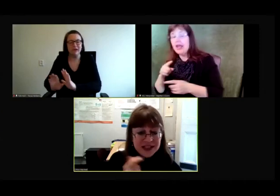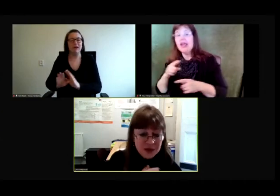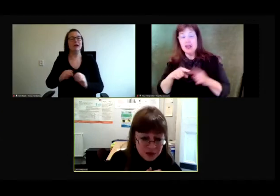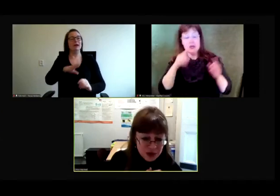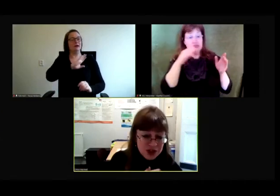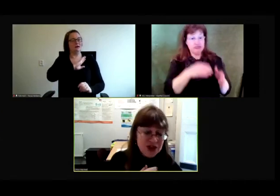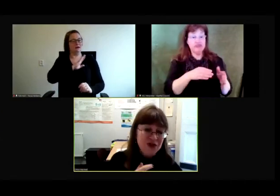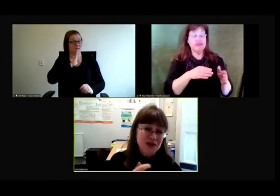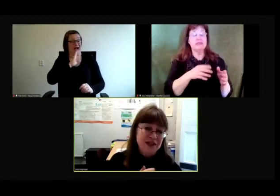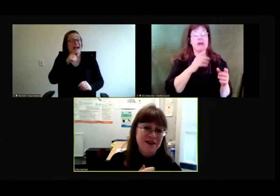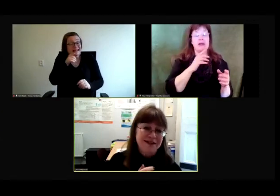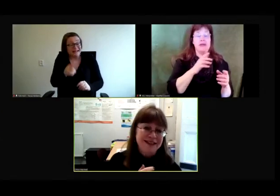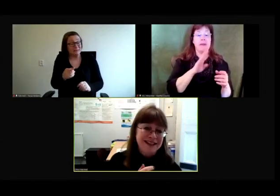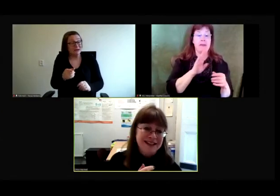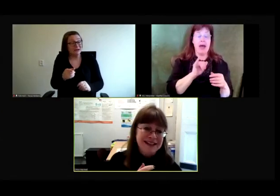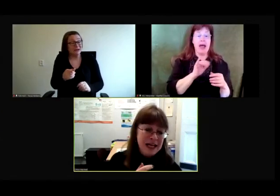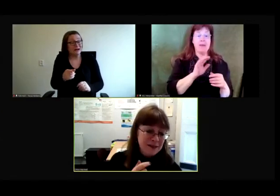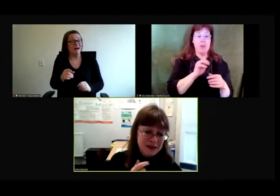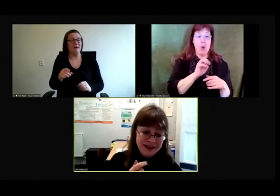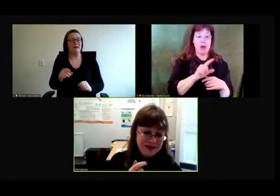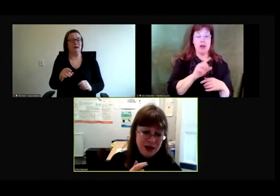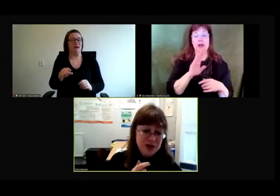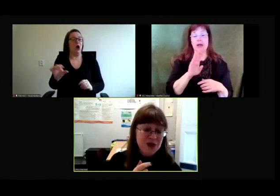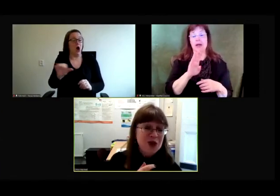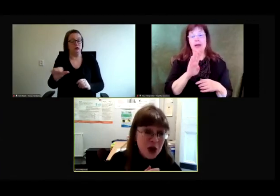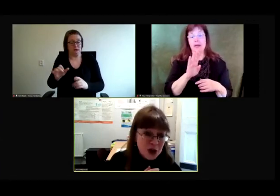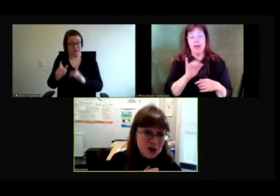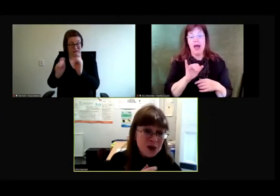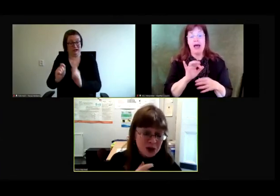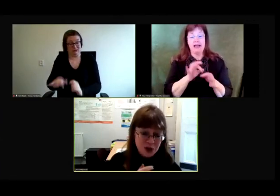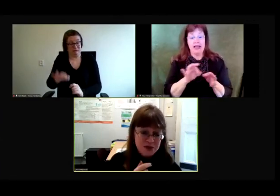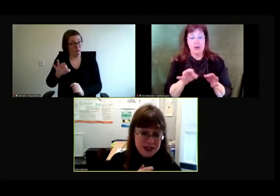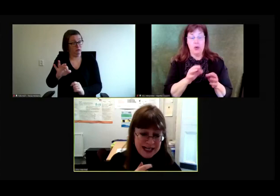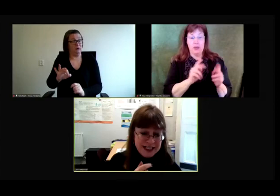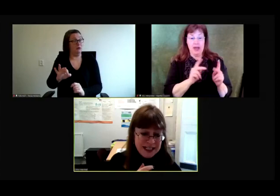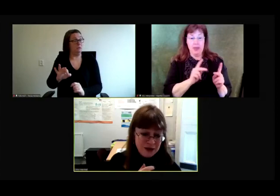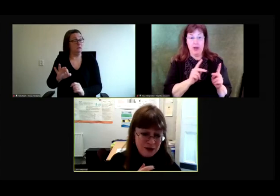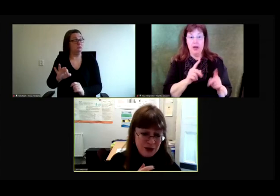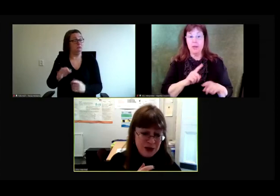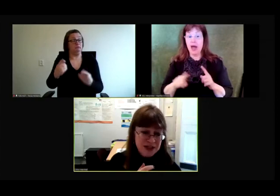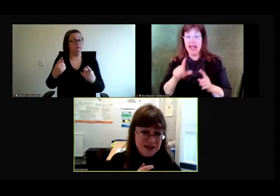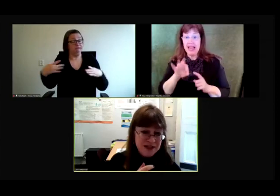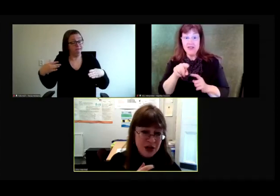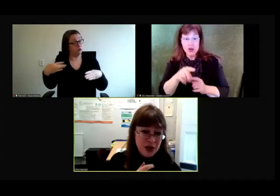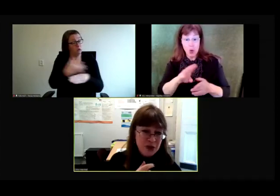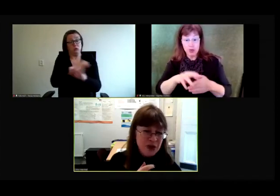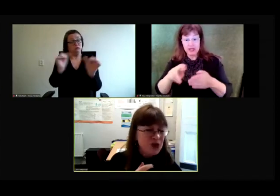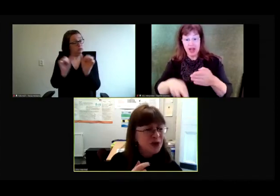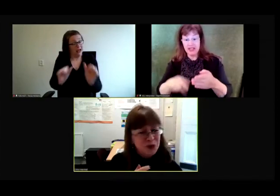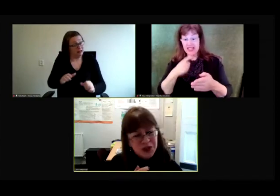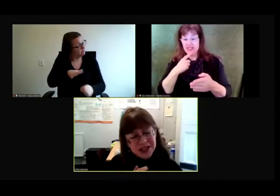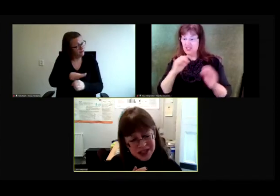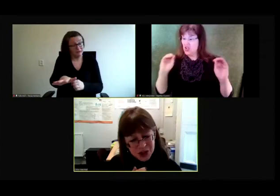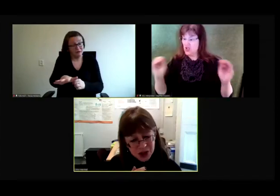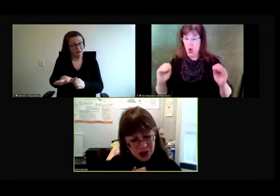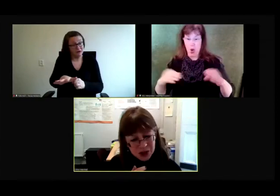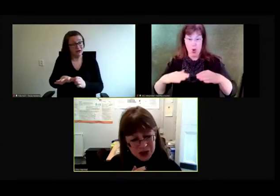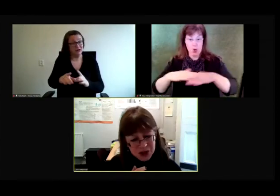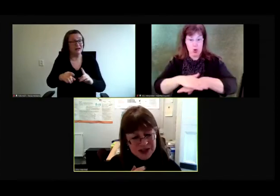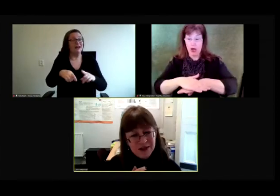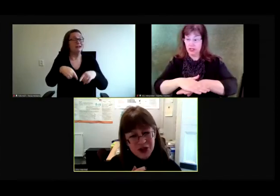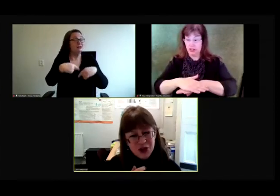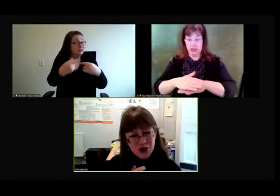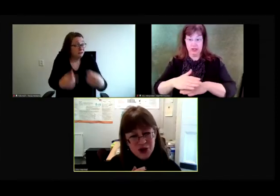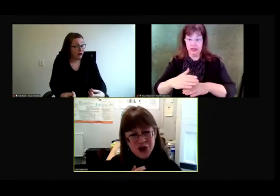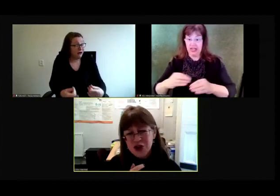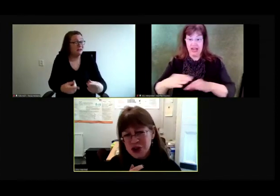you'd found a different result, namely that there was no cross-modality influence, would you have wanted to